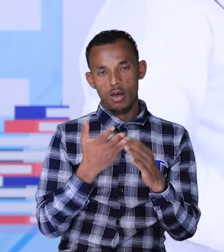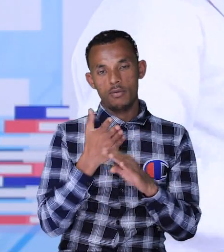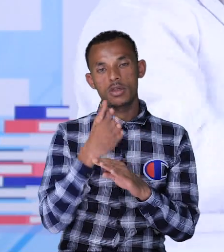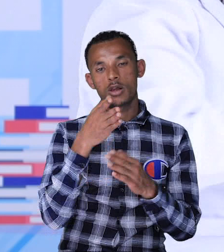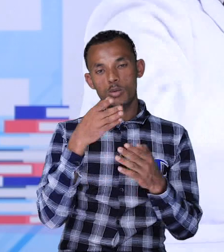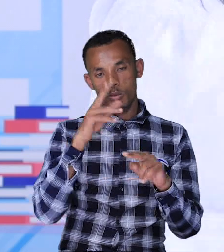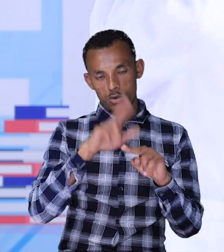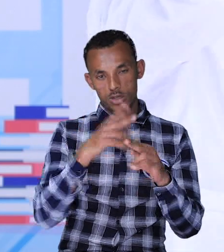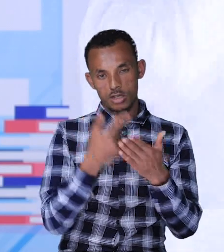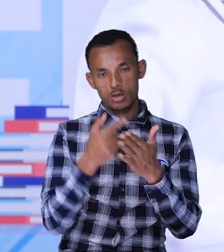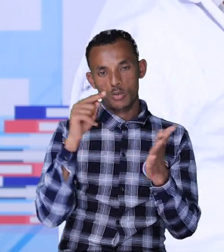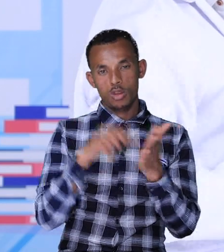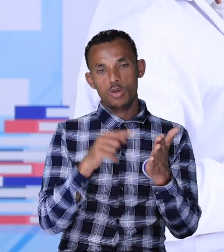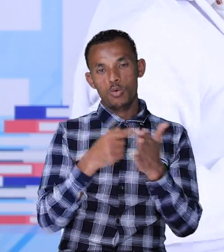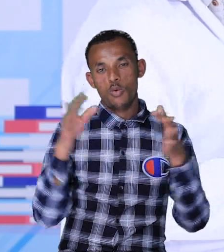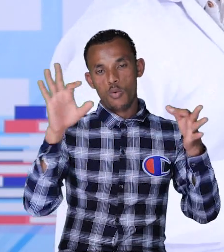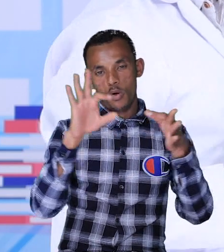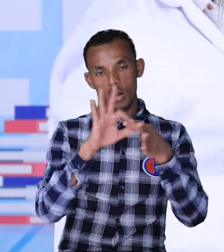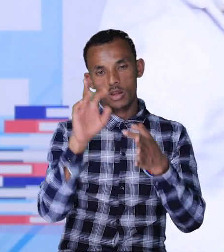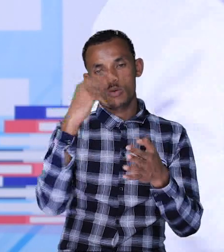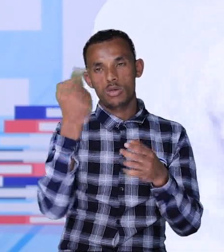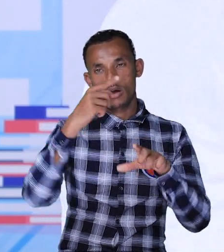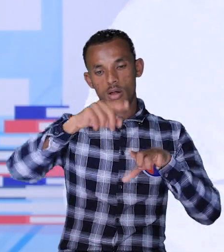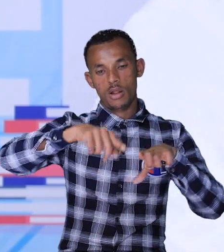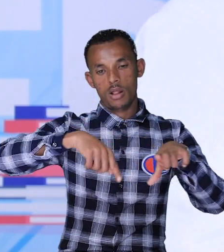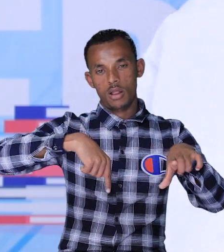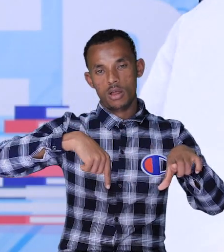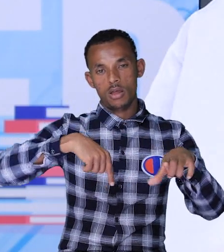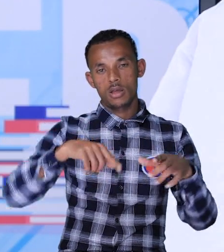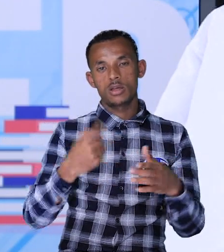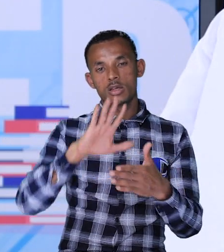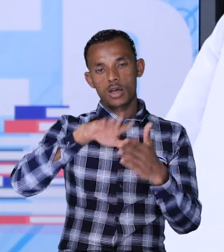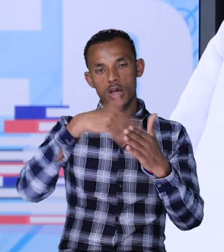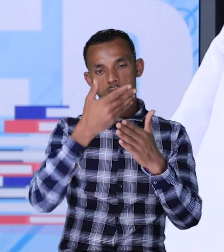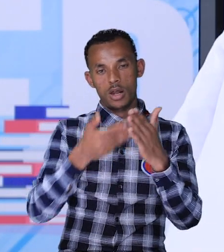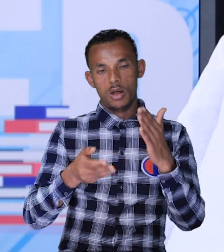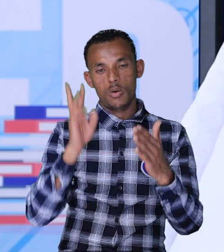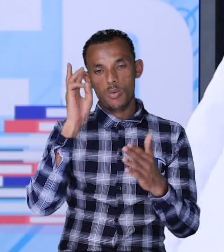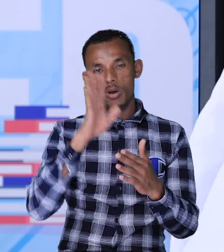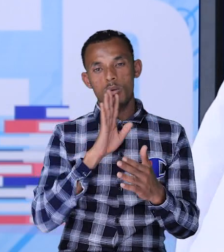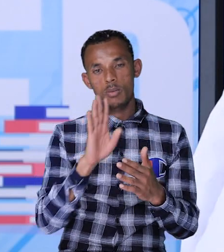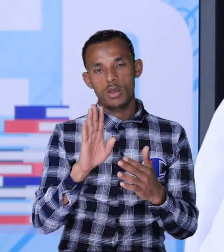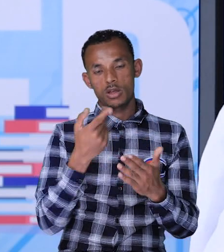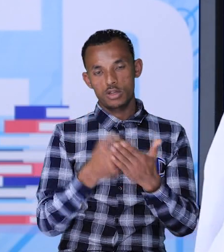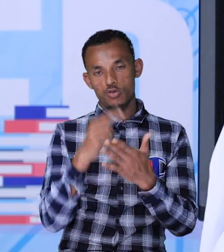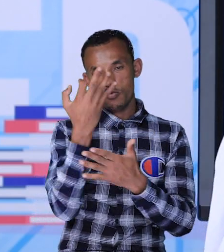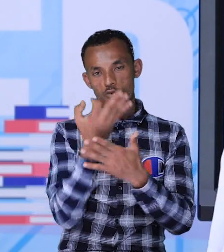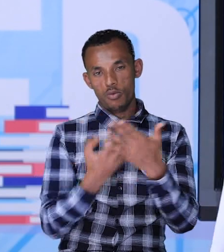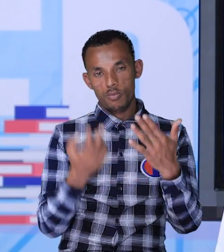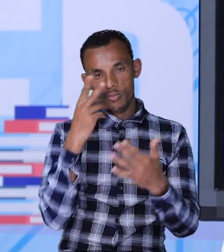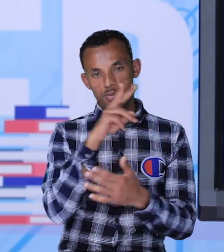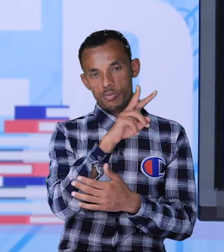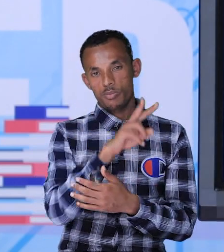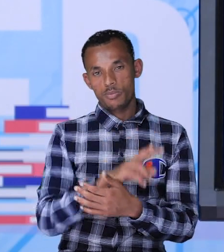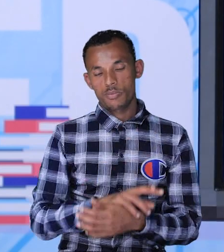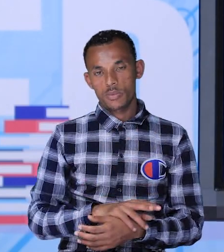putting these points, you connect using a line. So the graph will be this, to have this form. This will be